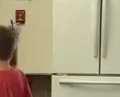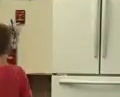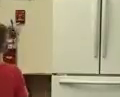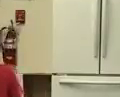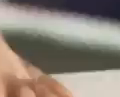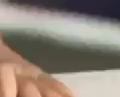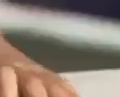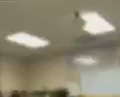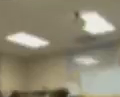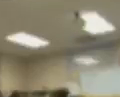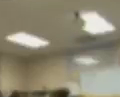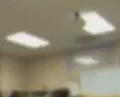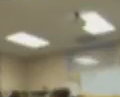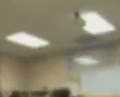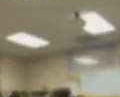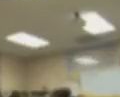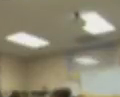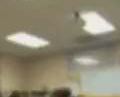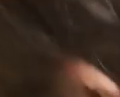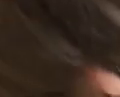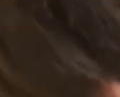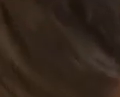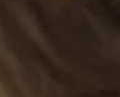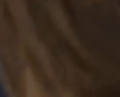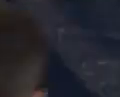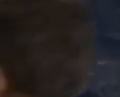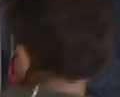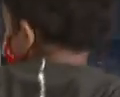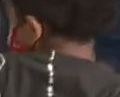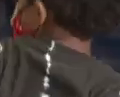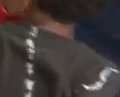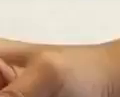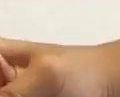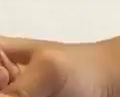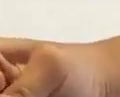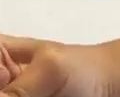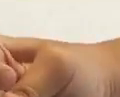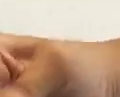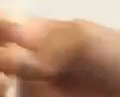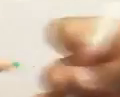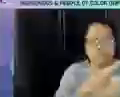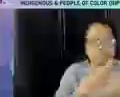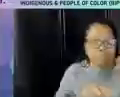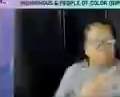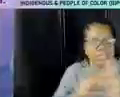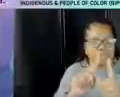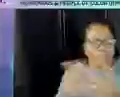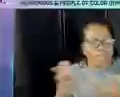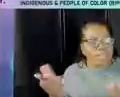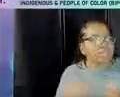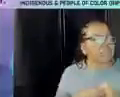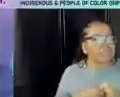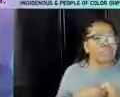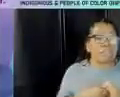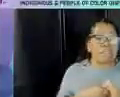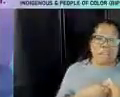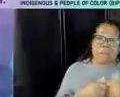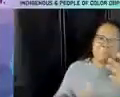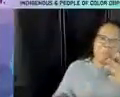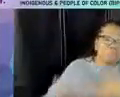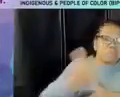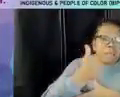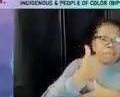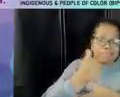The Positive Results Center finds many children, especially under-resourced minorities, are struggling in lockdown. Top of the list is